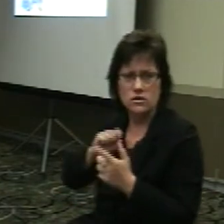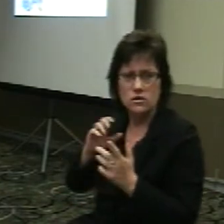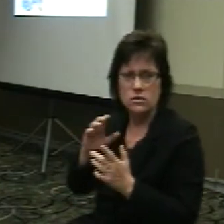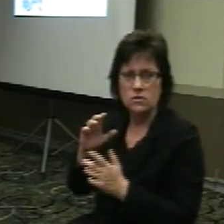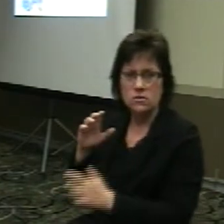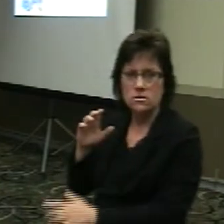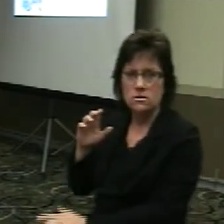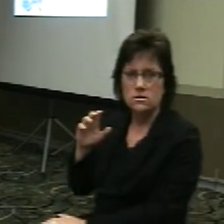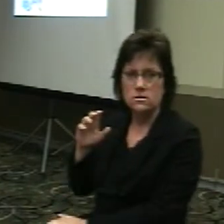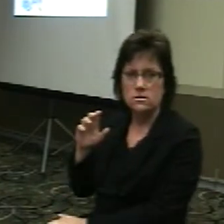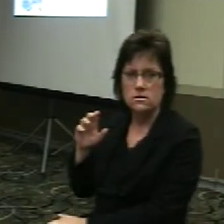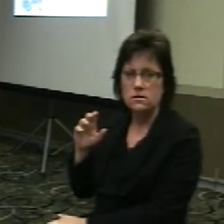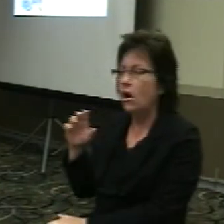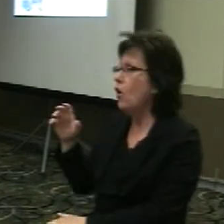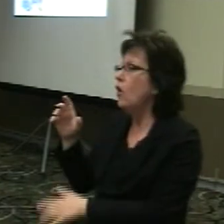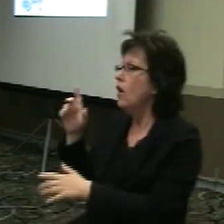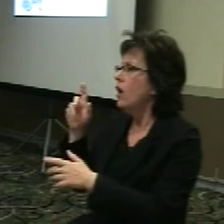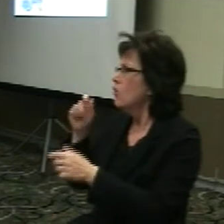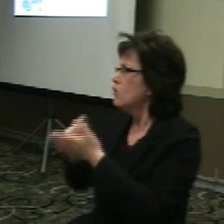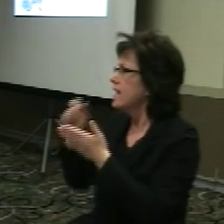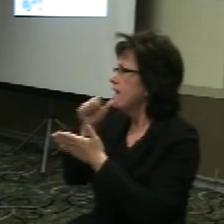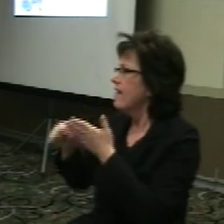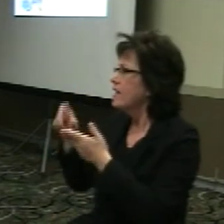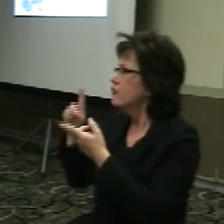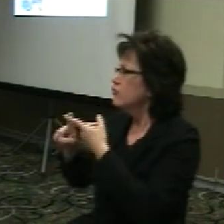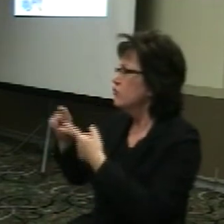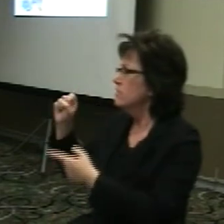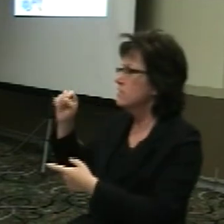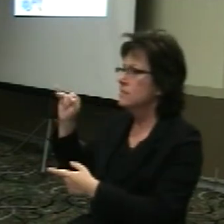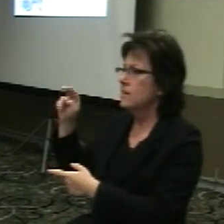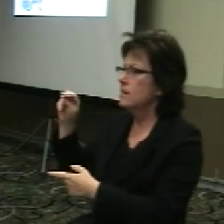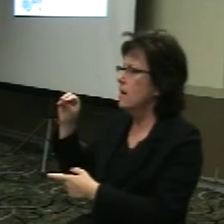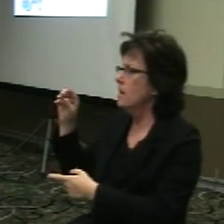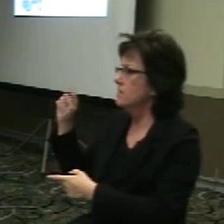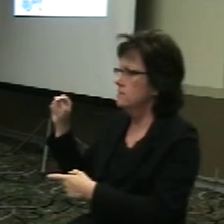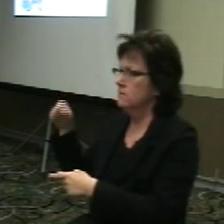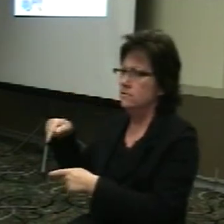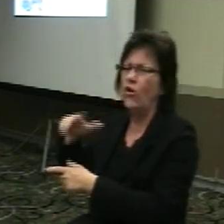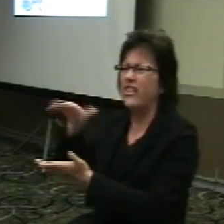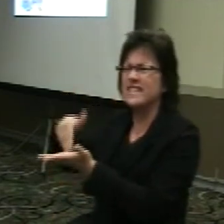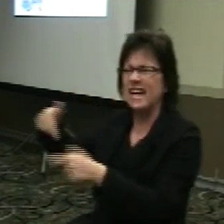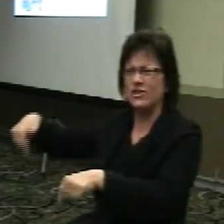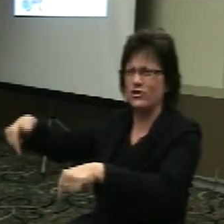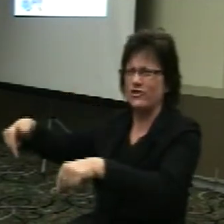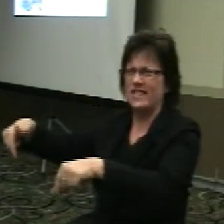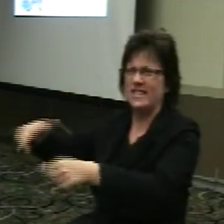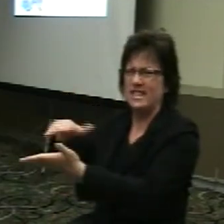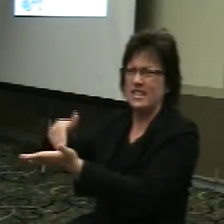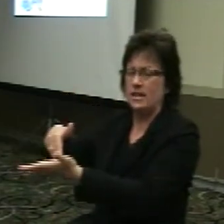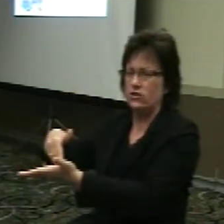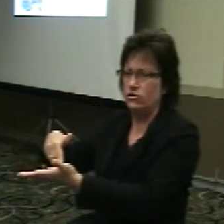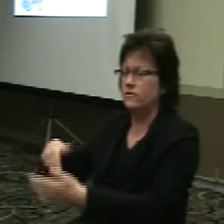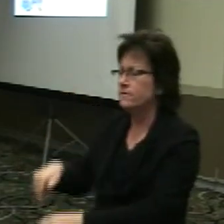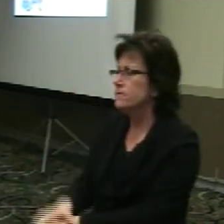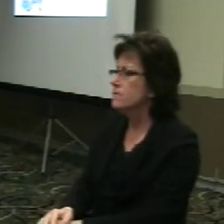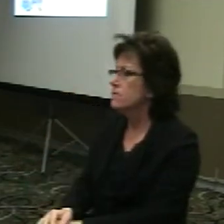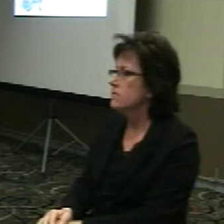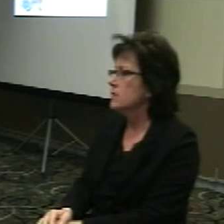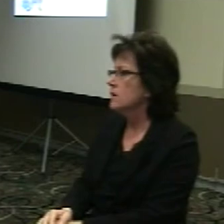Okay? Now, some of you may say, well, that's an absolute, I may as well just turn in my resignation.